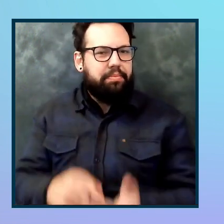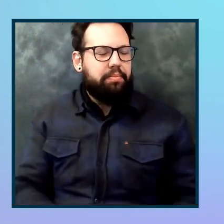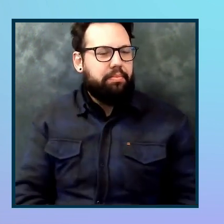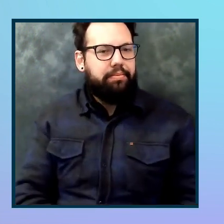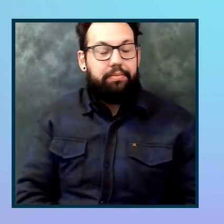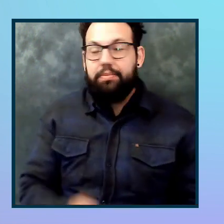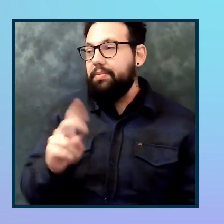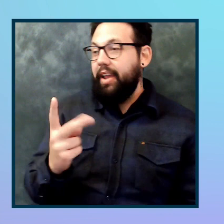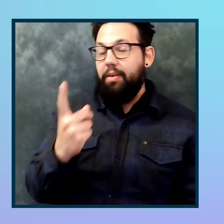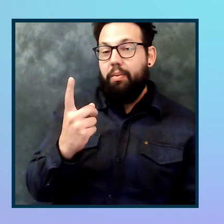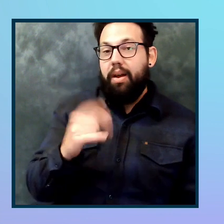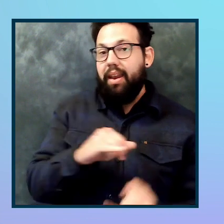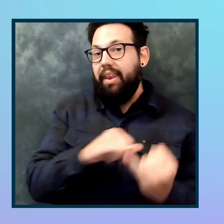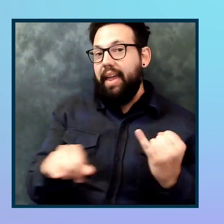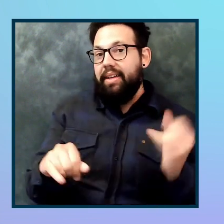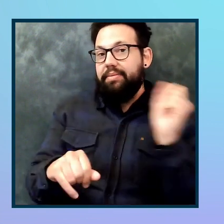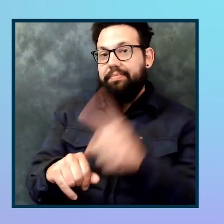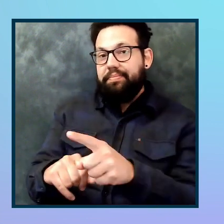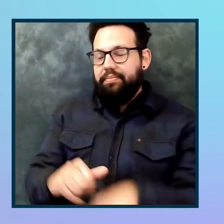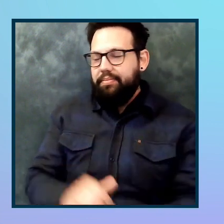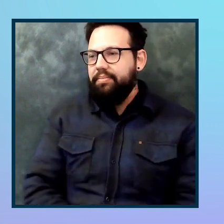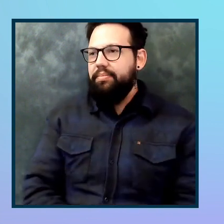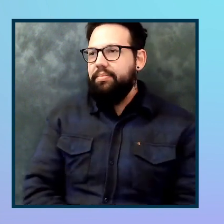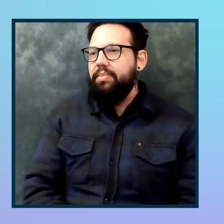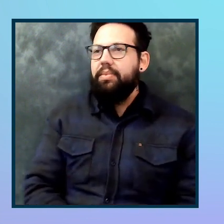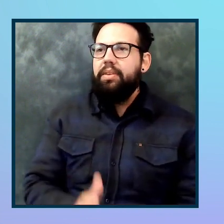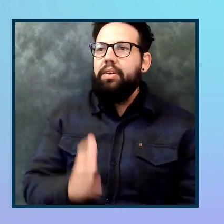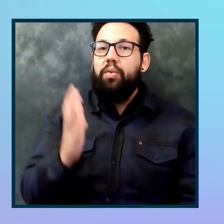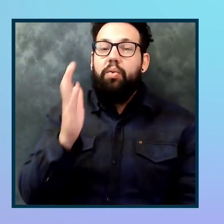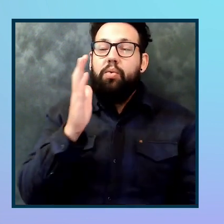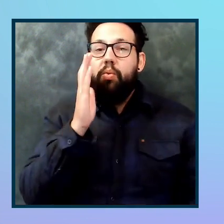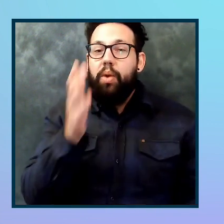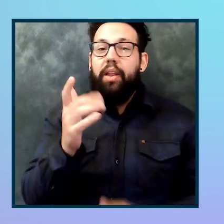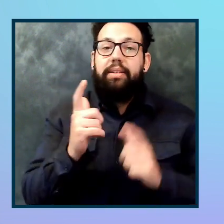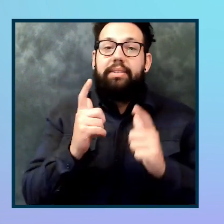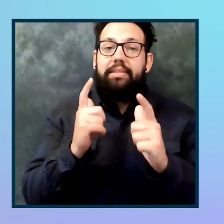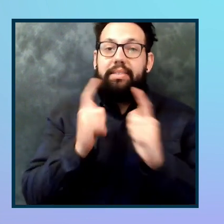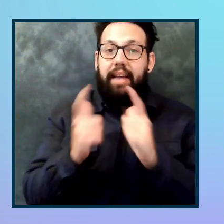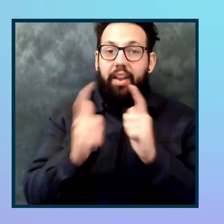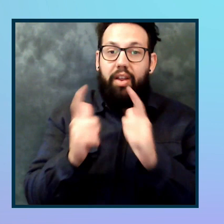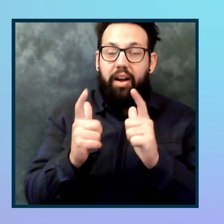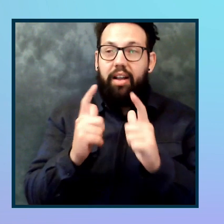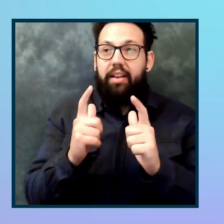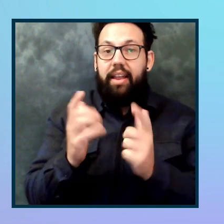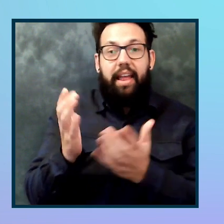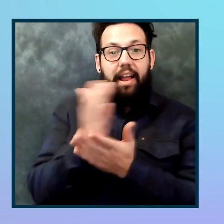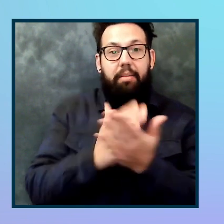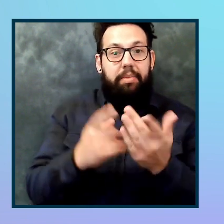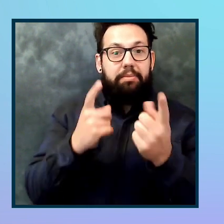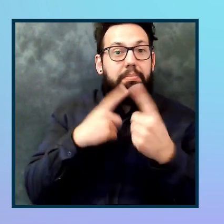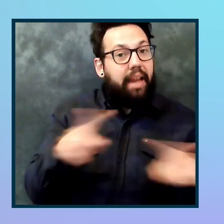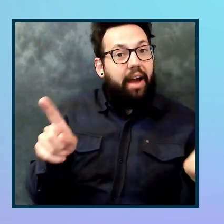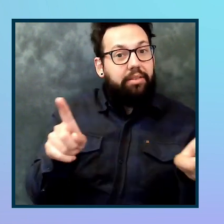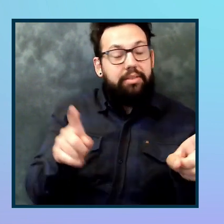right, one last question here. Will the contents of Dialog Element be announced similar to a live